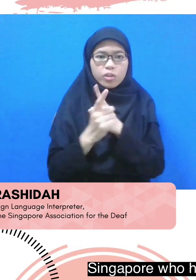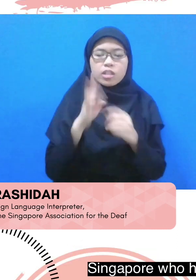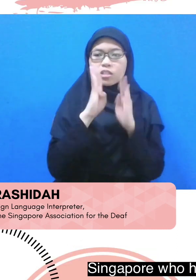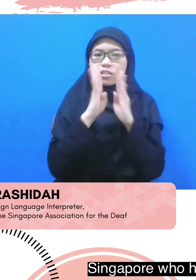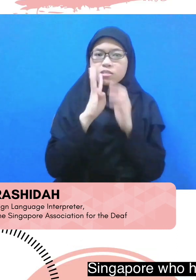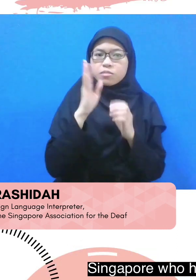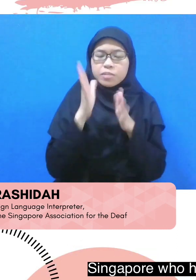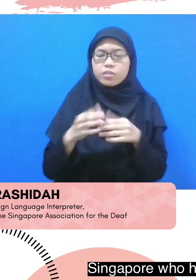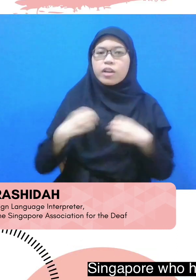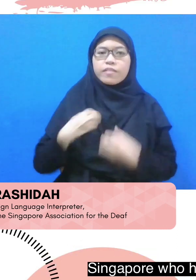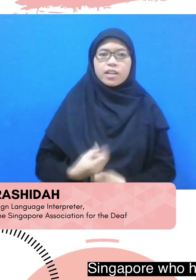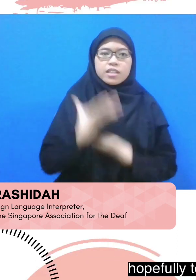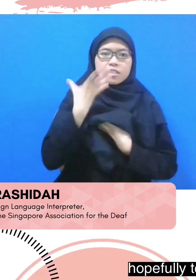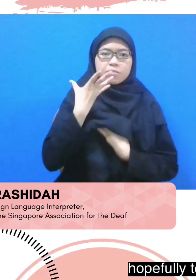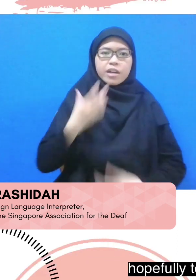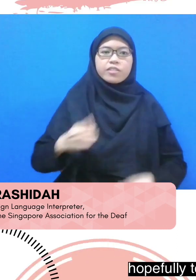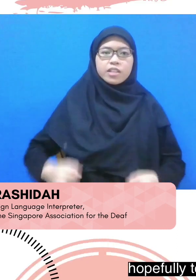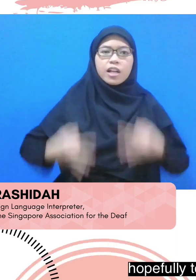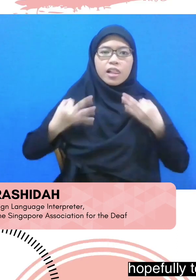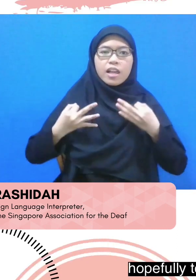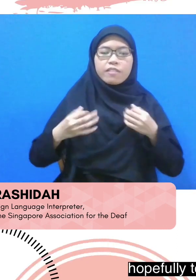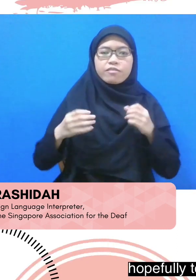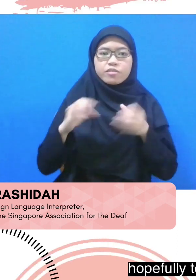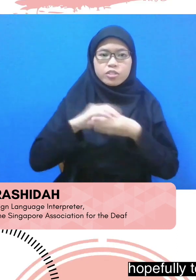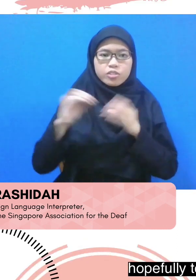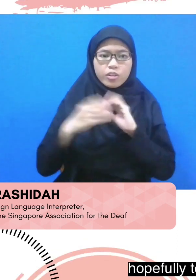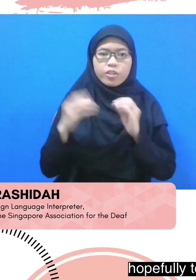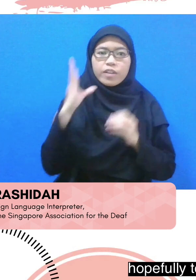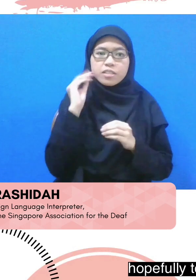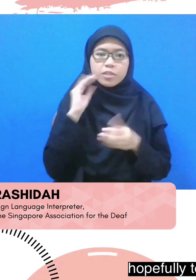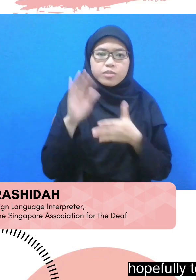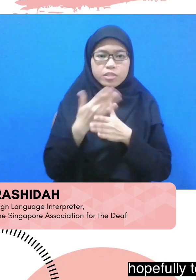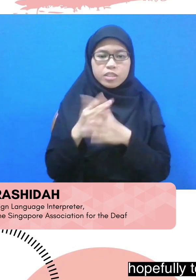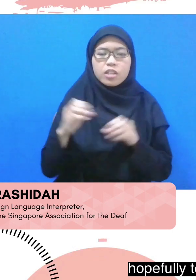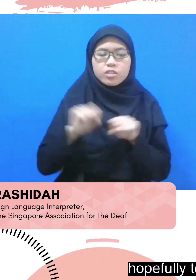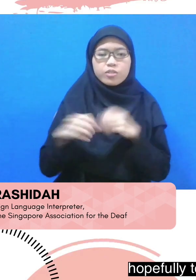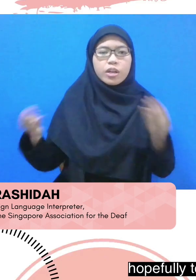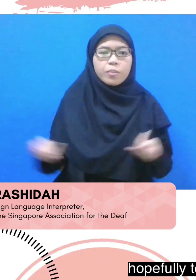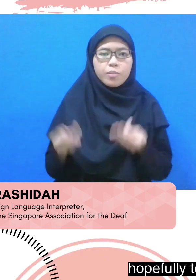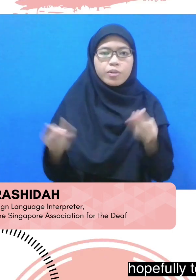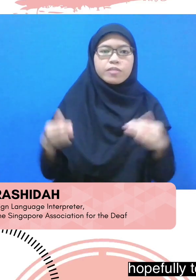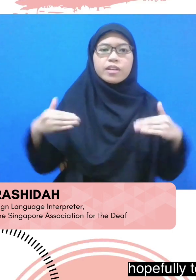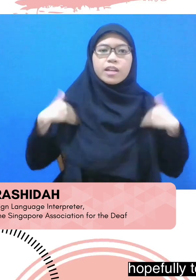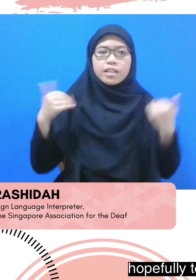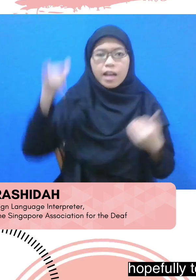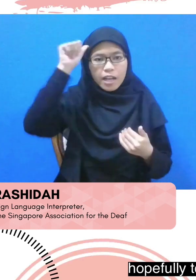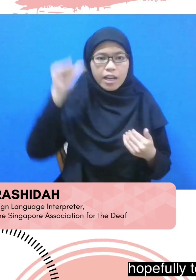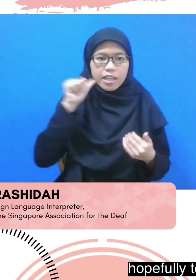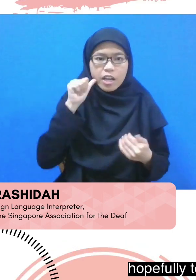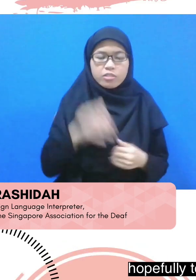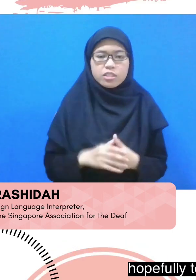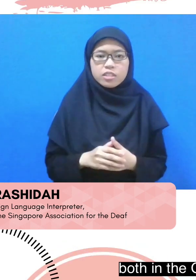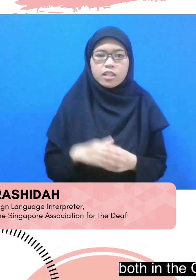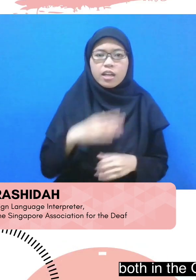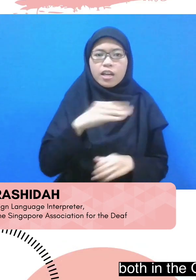life stories or experiences to share, hopefully to motivate young adults and young